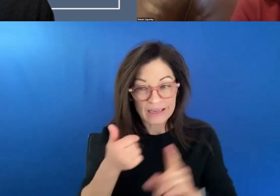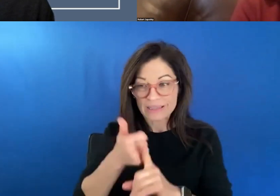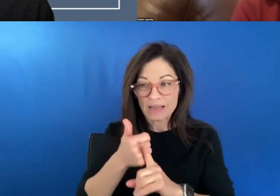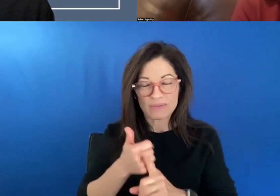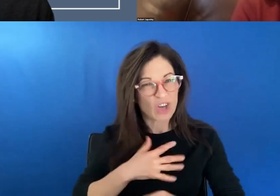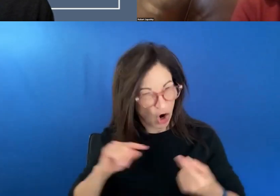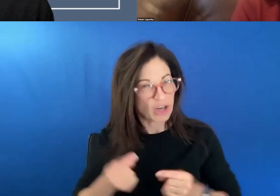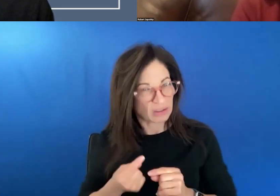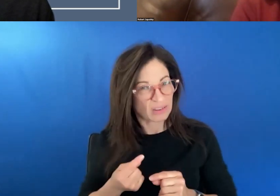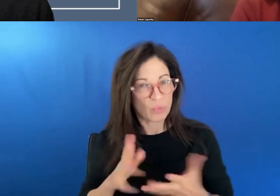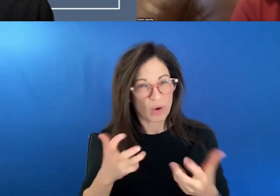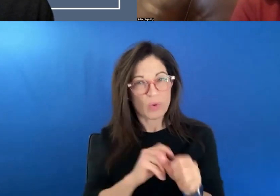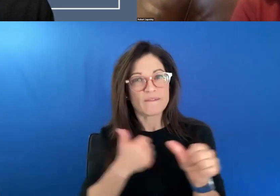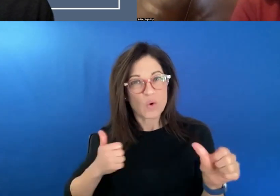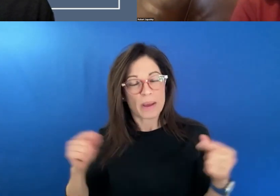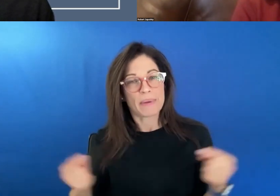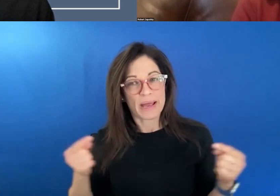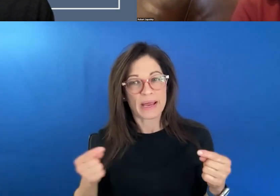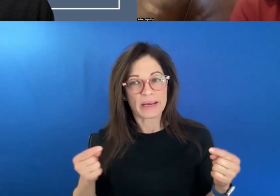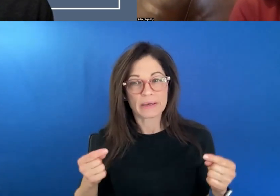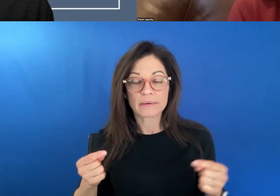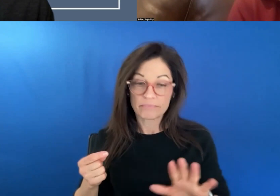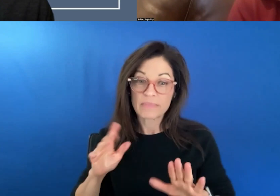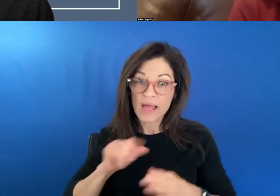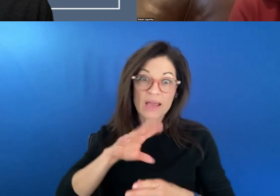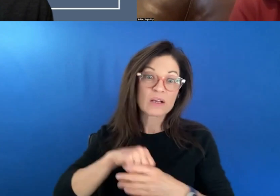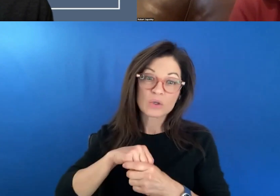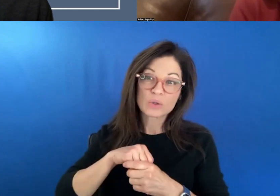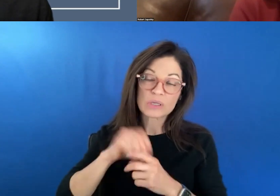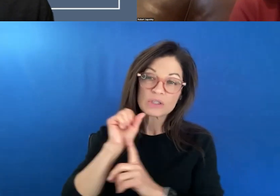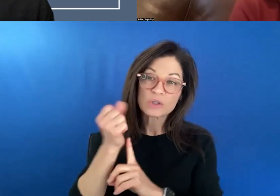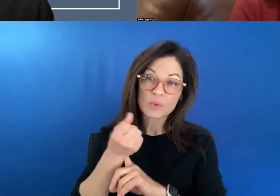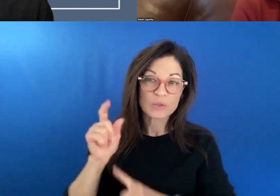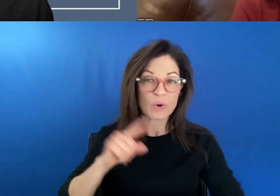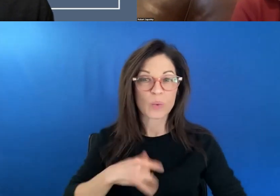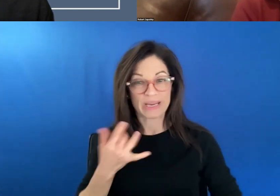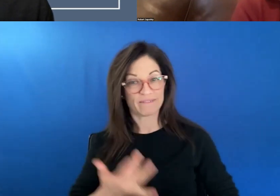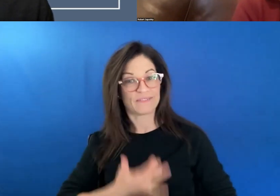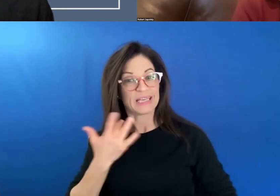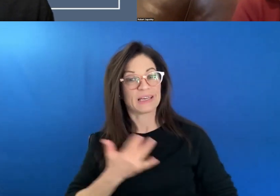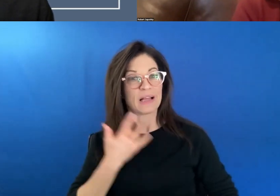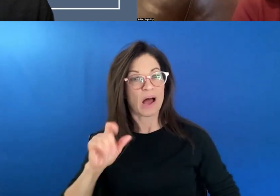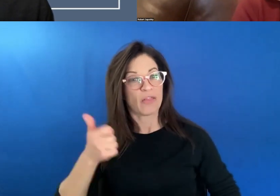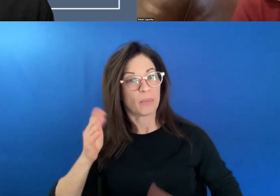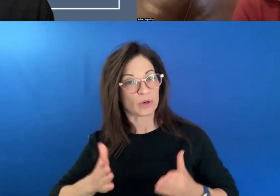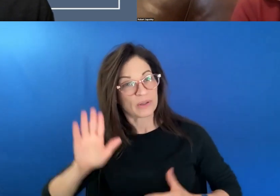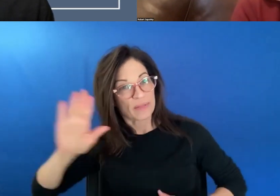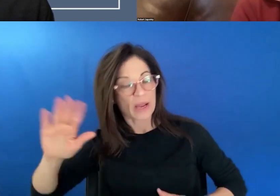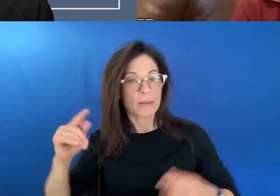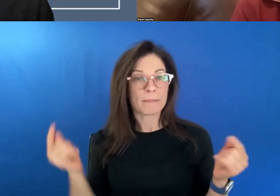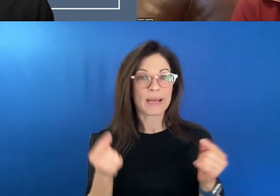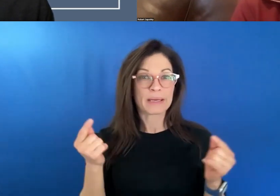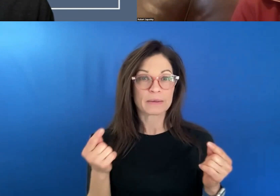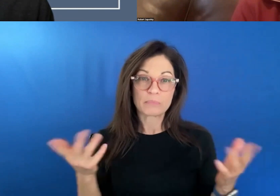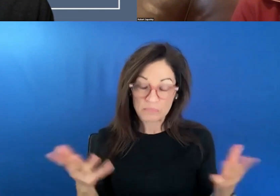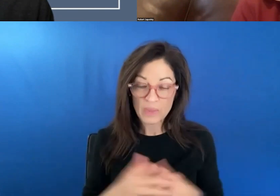want to avoid pain, and that includes the circumstances where we are feeling somebody else's pain. And just